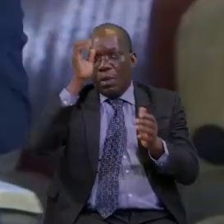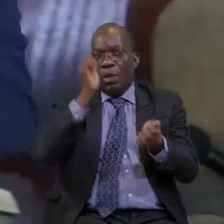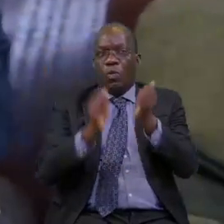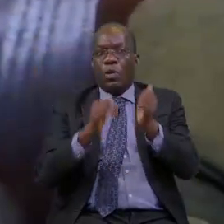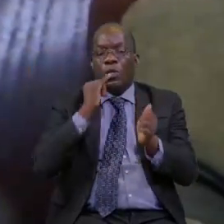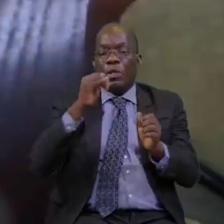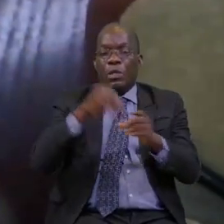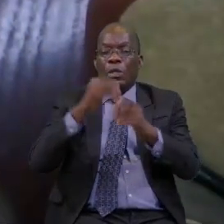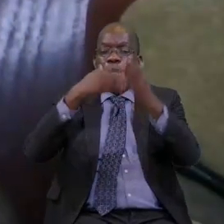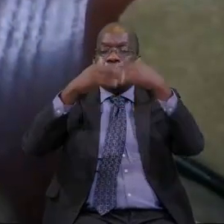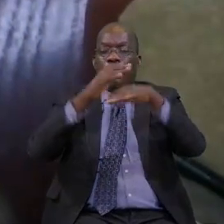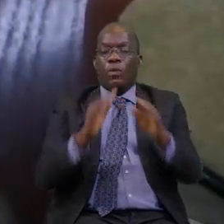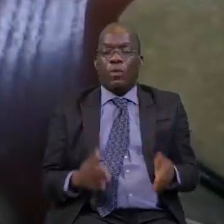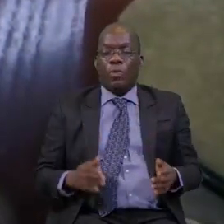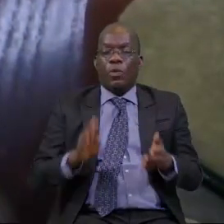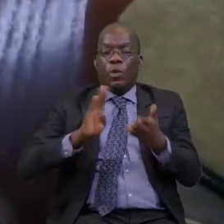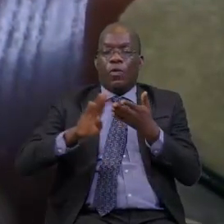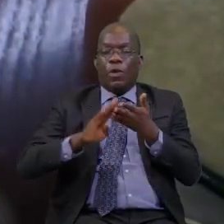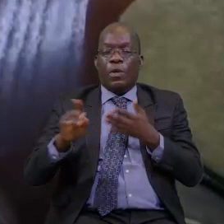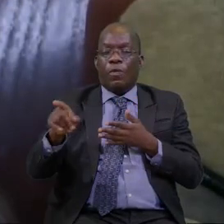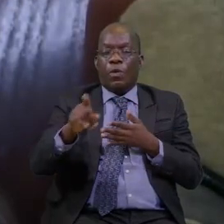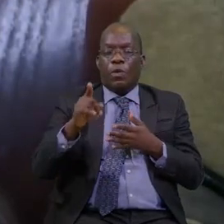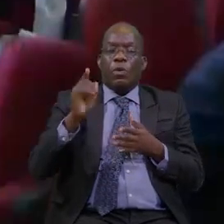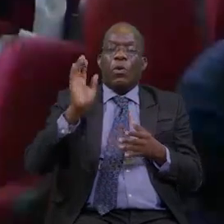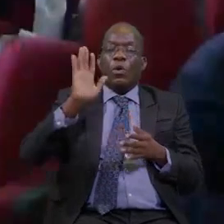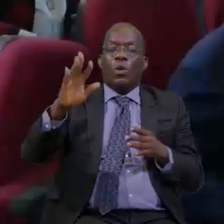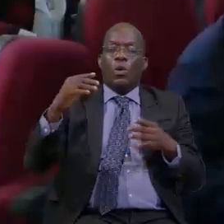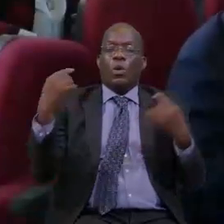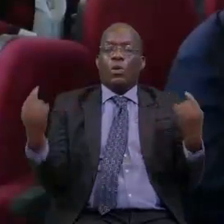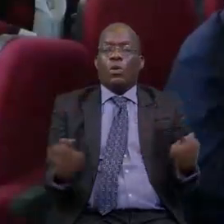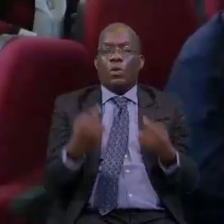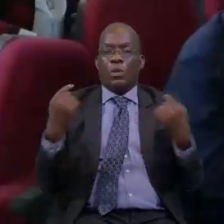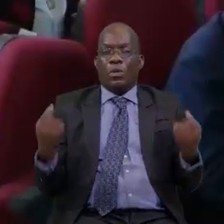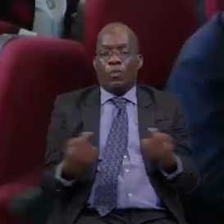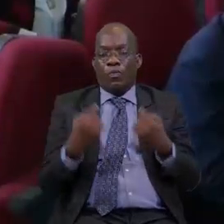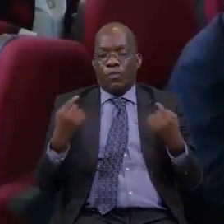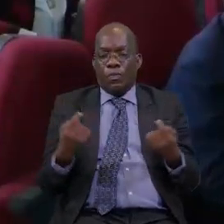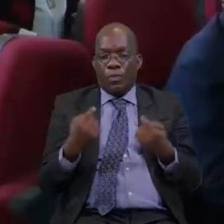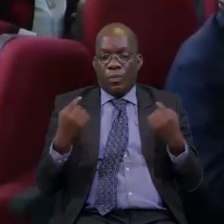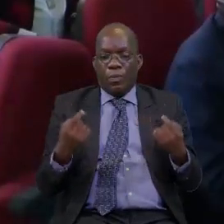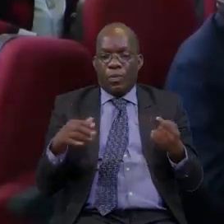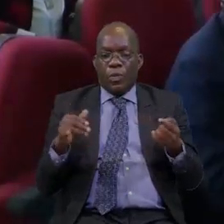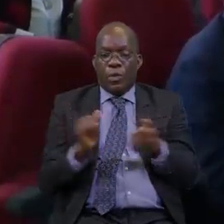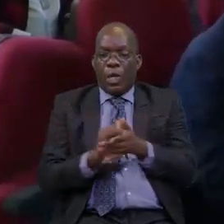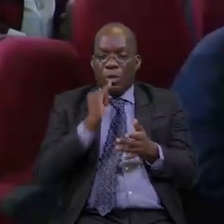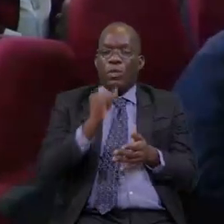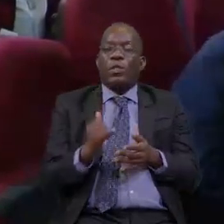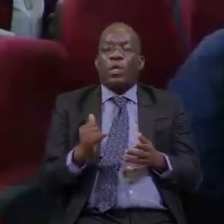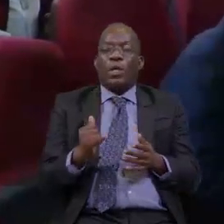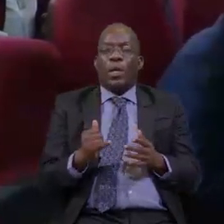heaven, forgive you your trespasses. That's terrible, to